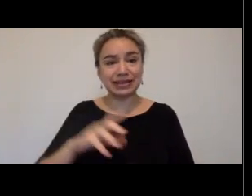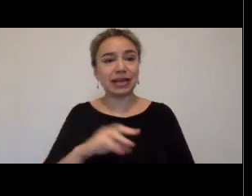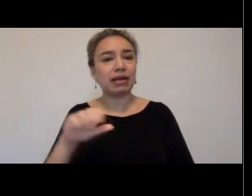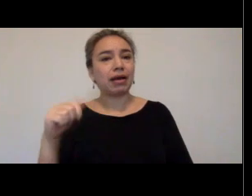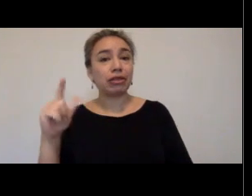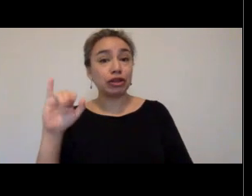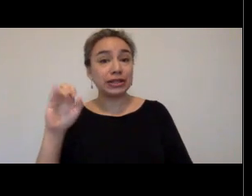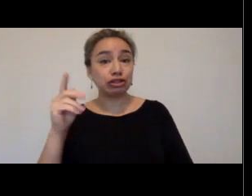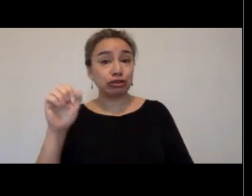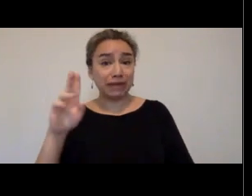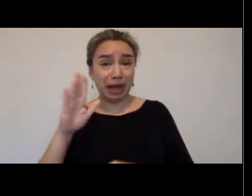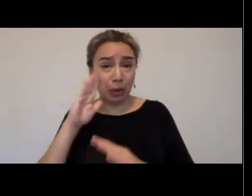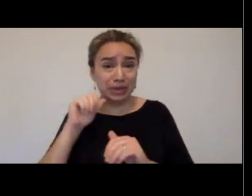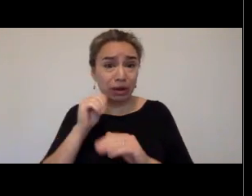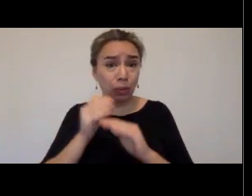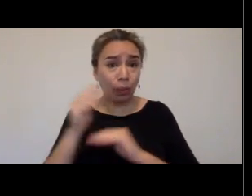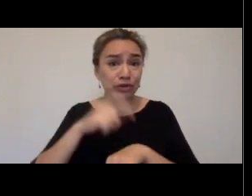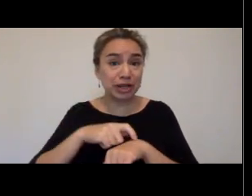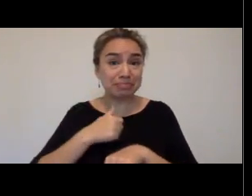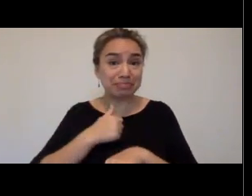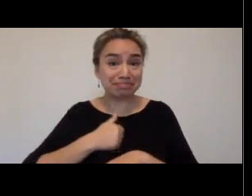over time. I apologize.